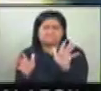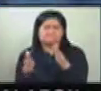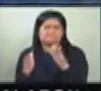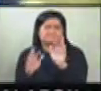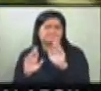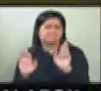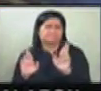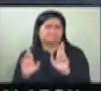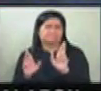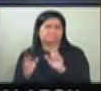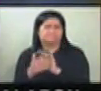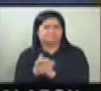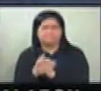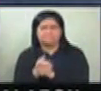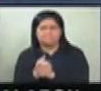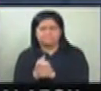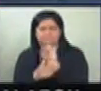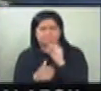na yun nag-rally against the